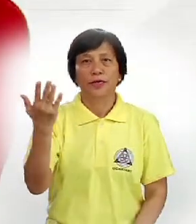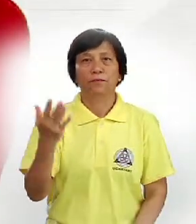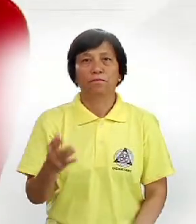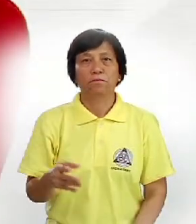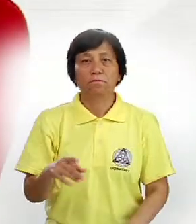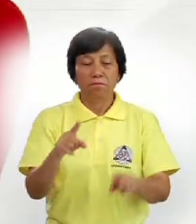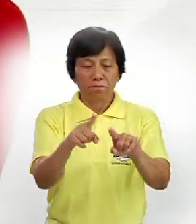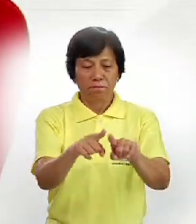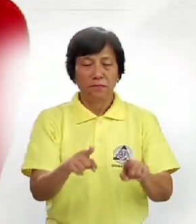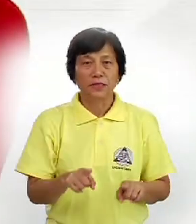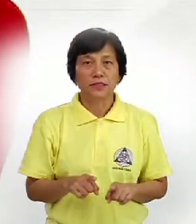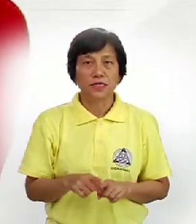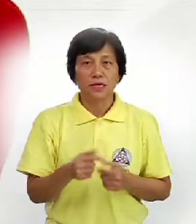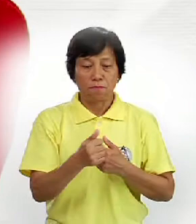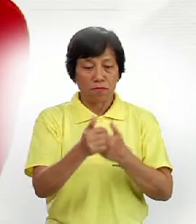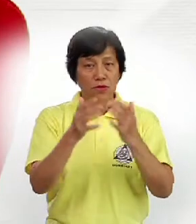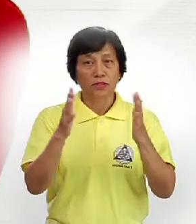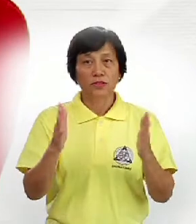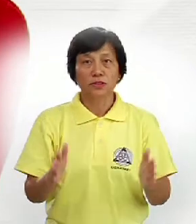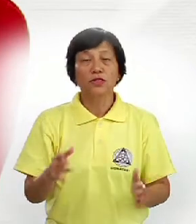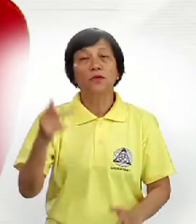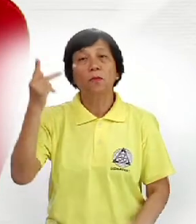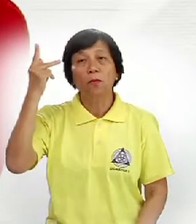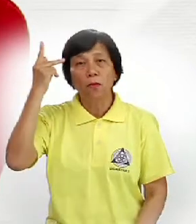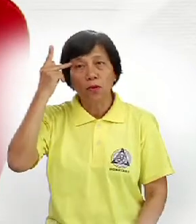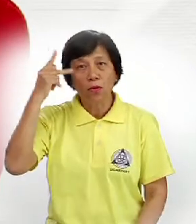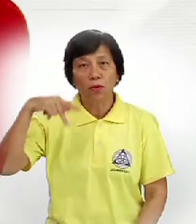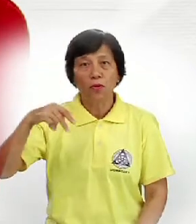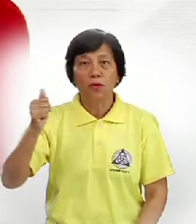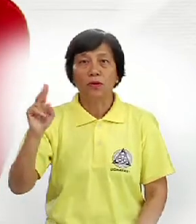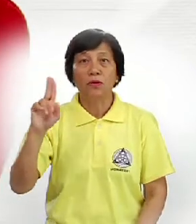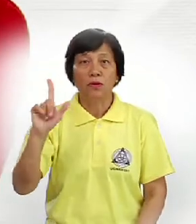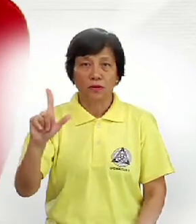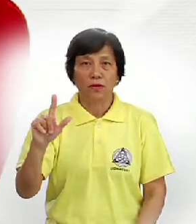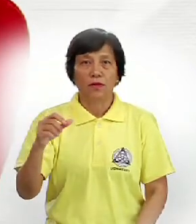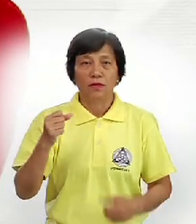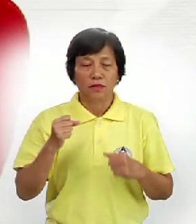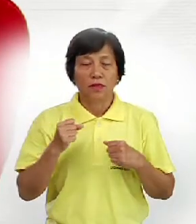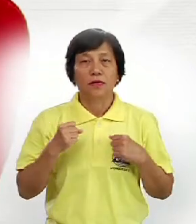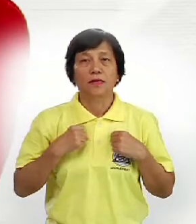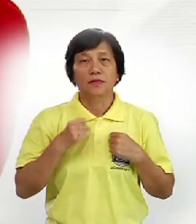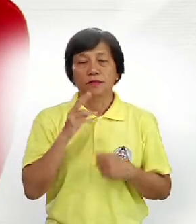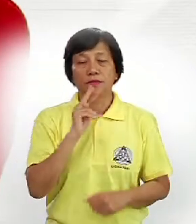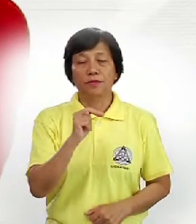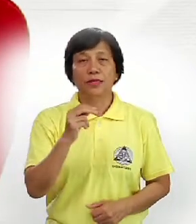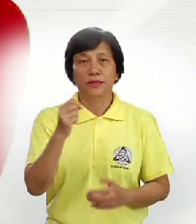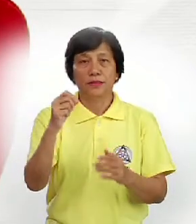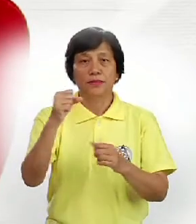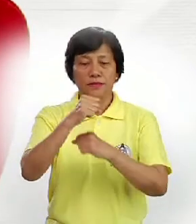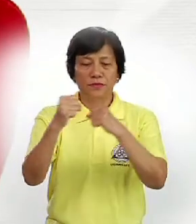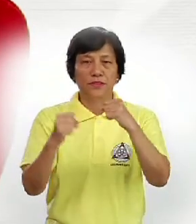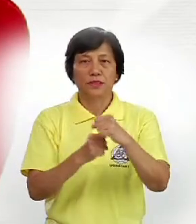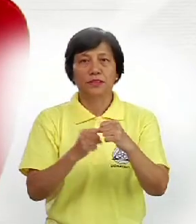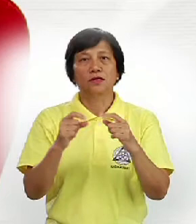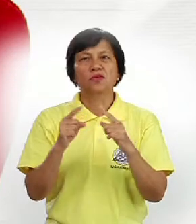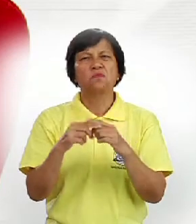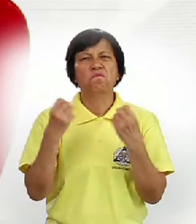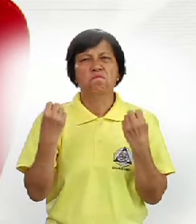As an apostle, Paul has been subjected to so many